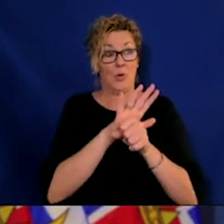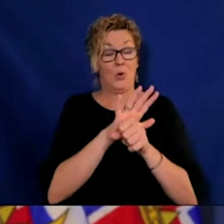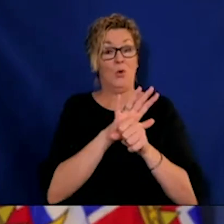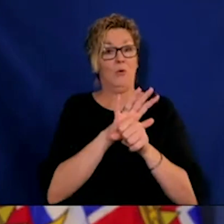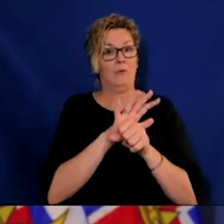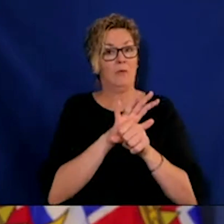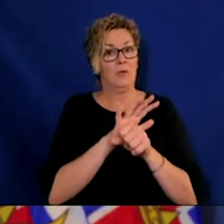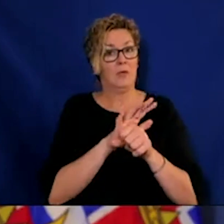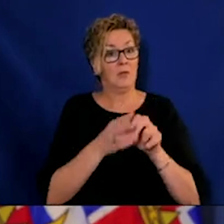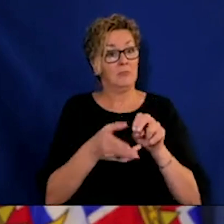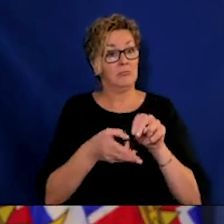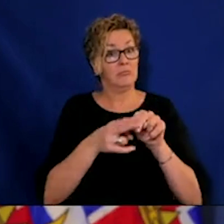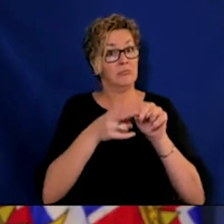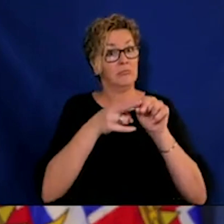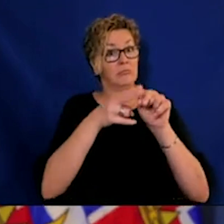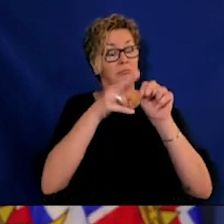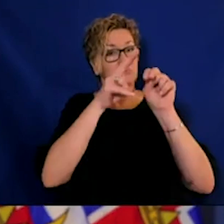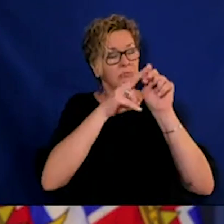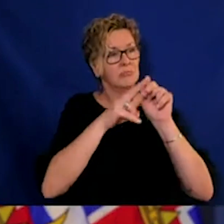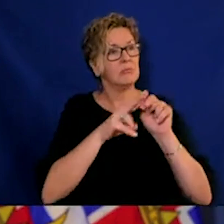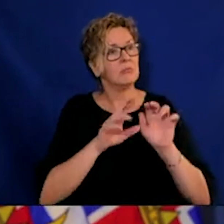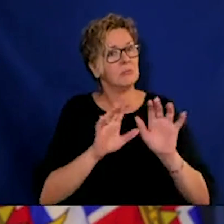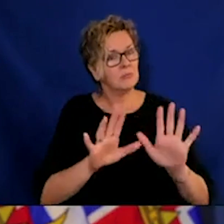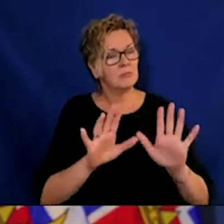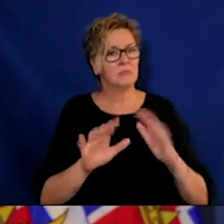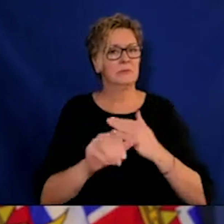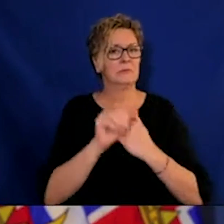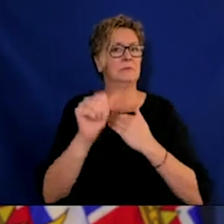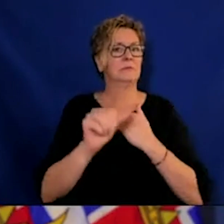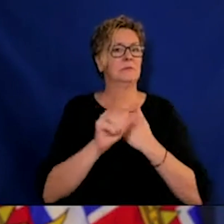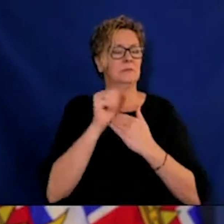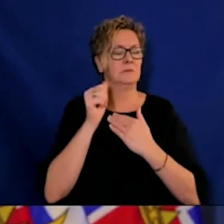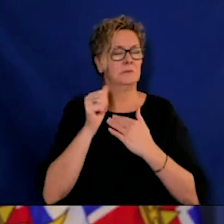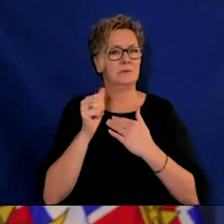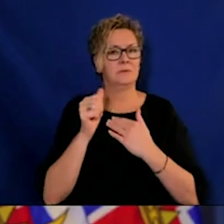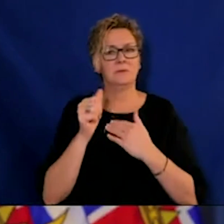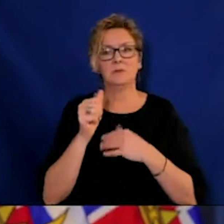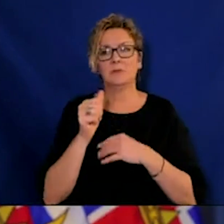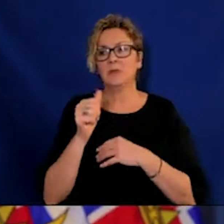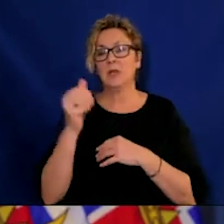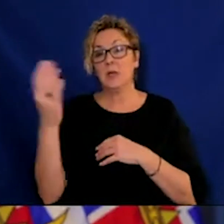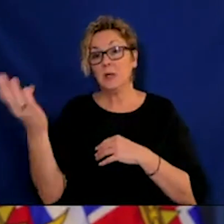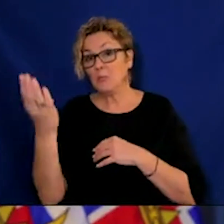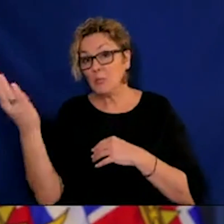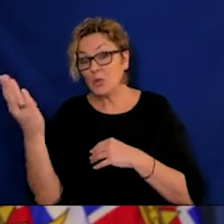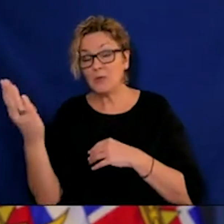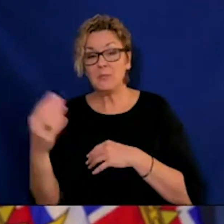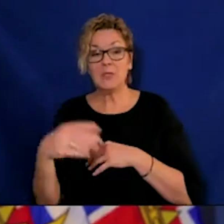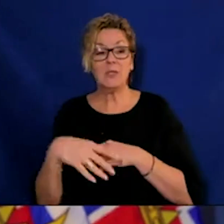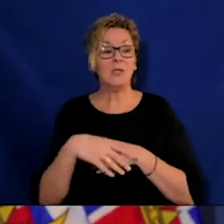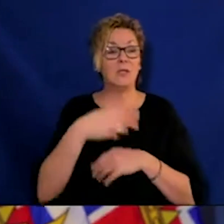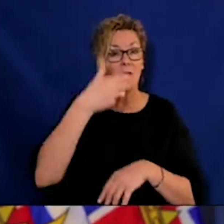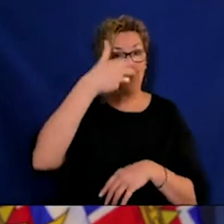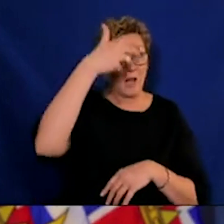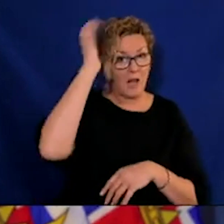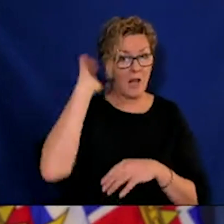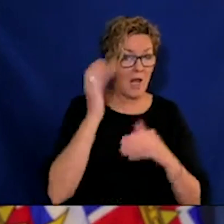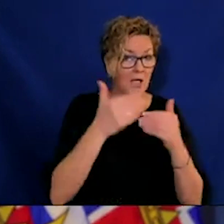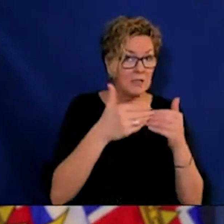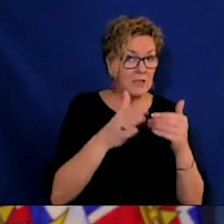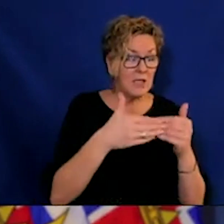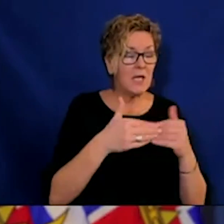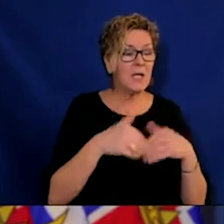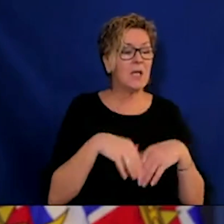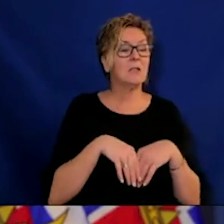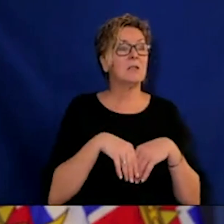system, I think in particular places such as Burnaby, places such as Lionsgate Hospital, Burnaby Hospital, and Lionsgate Hospital, it is